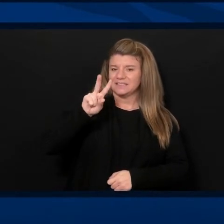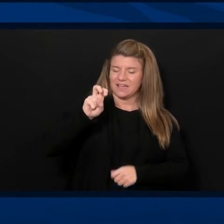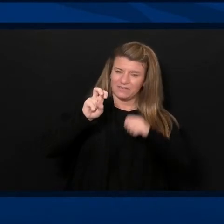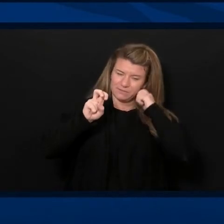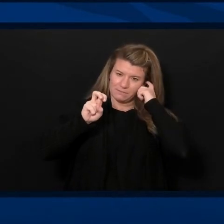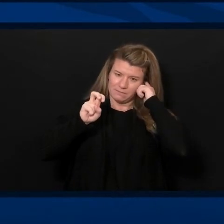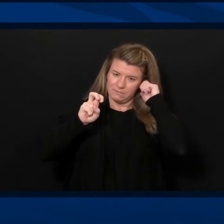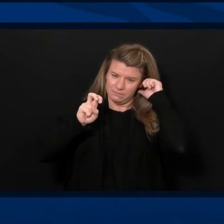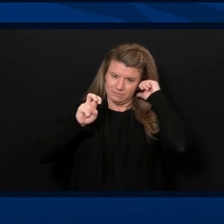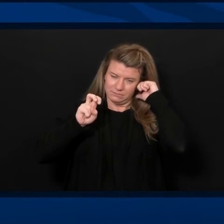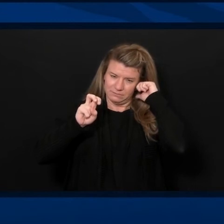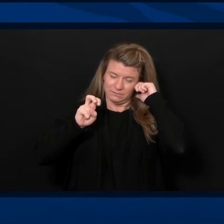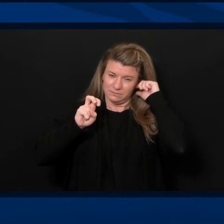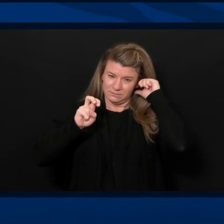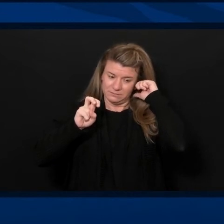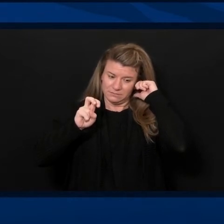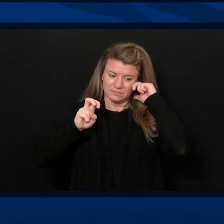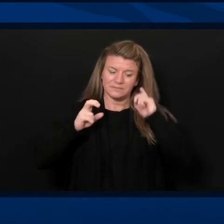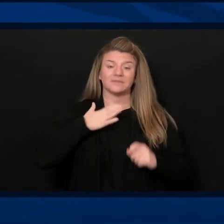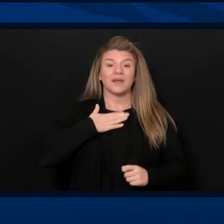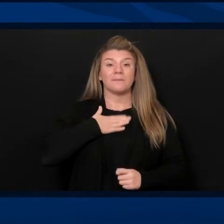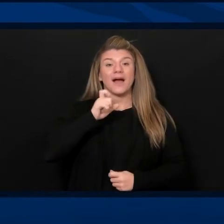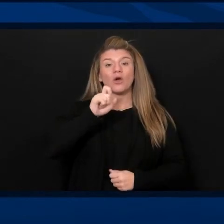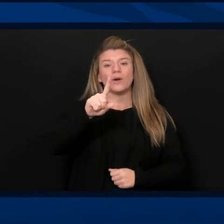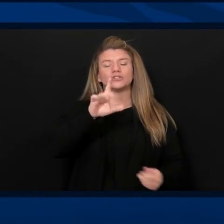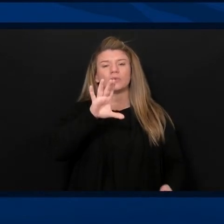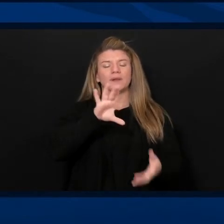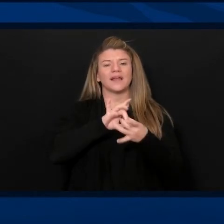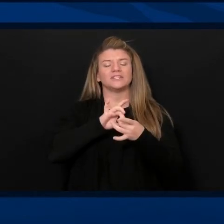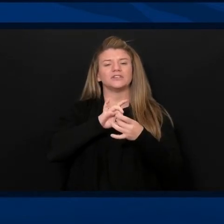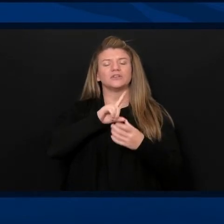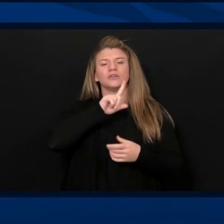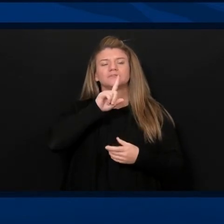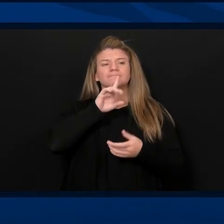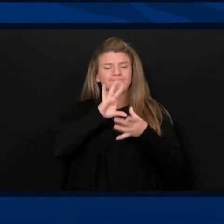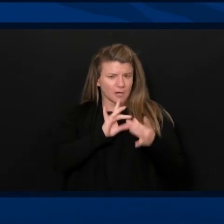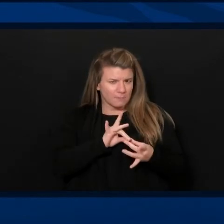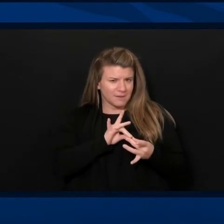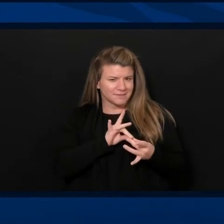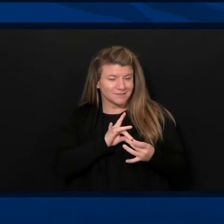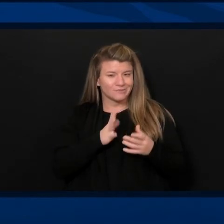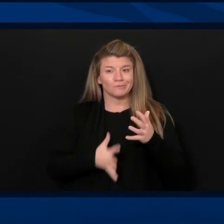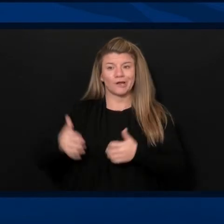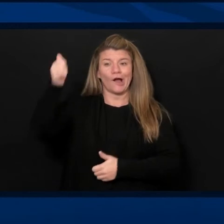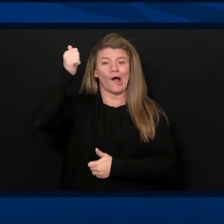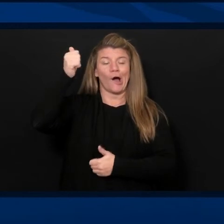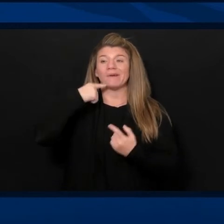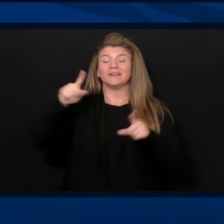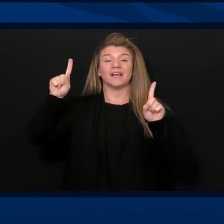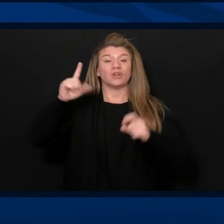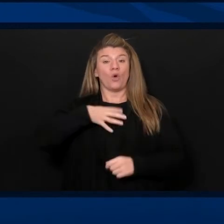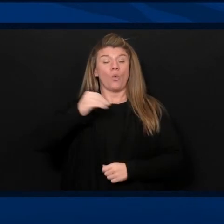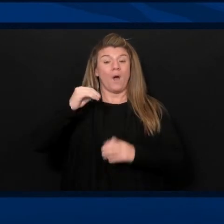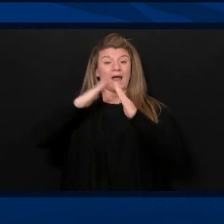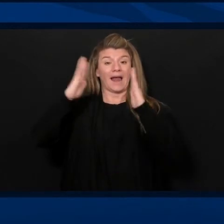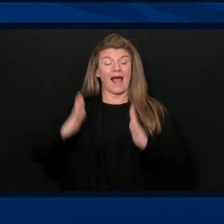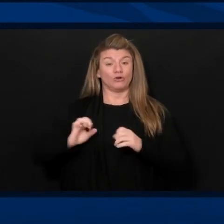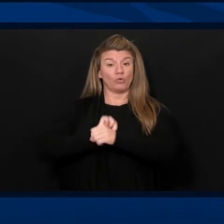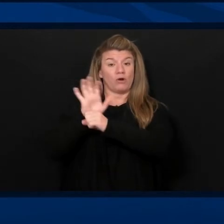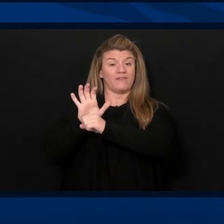Broadcasting. My question relates to some comments that we heard from, top officials from the White House Coronavirus Task Force